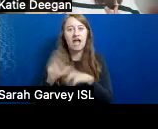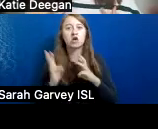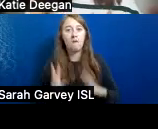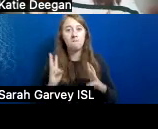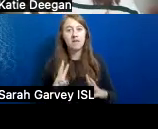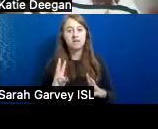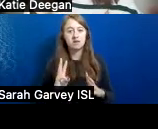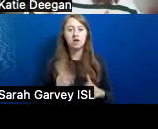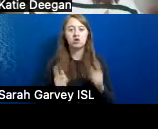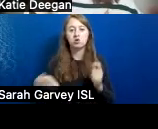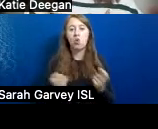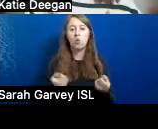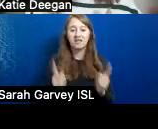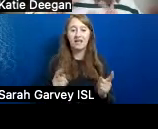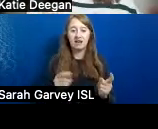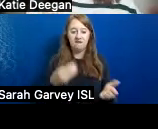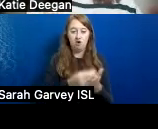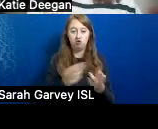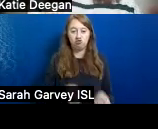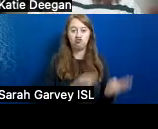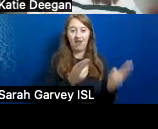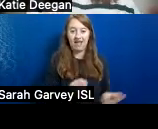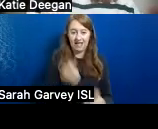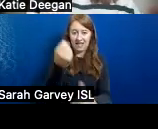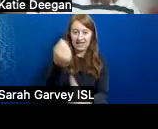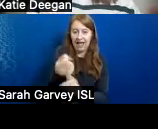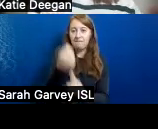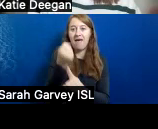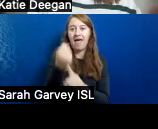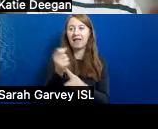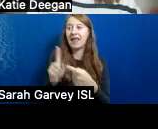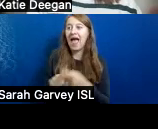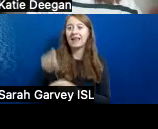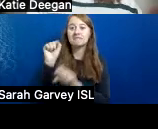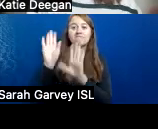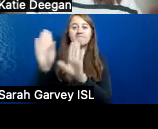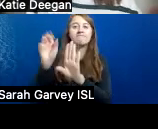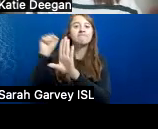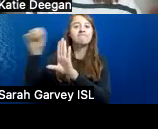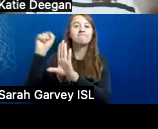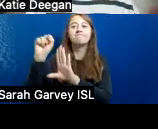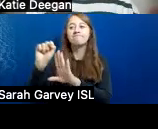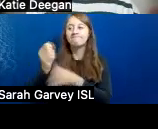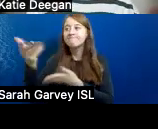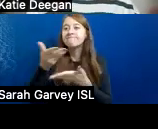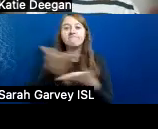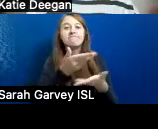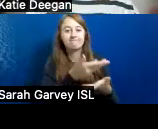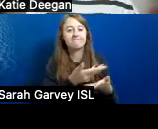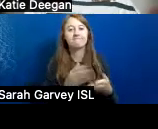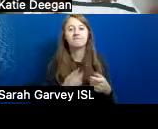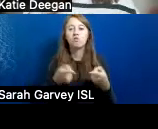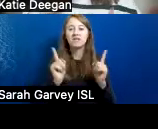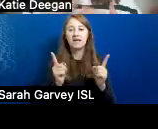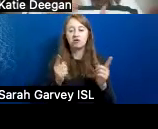fundraising and campaigning workshops with people like Dermot Ryan, Councillor Hazel Chu, and Senator Eileen Flynn,